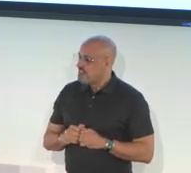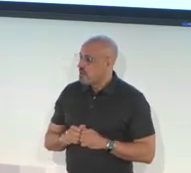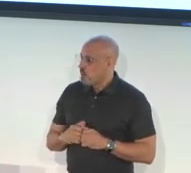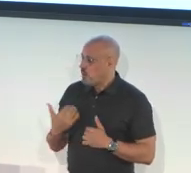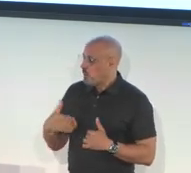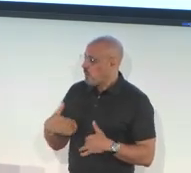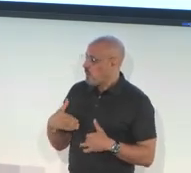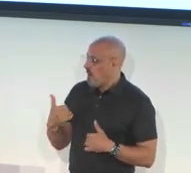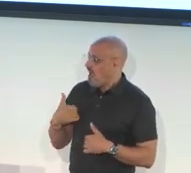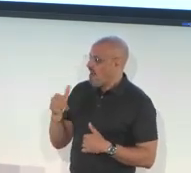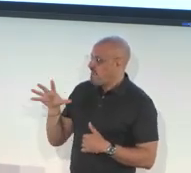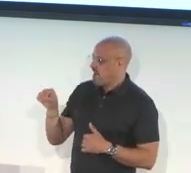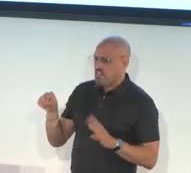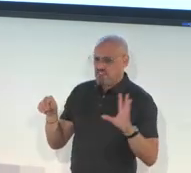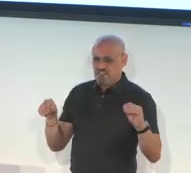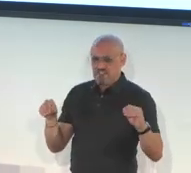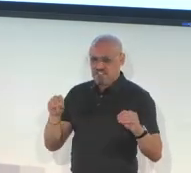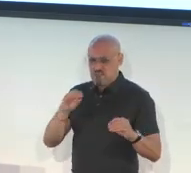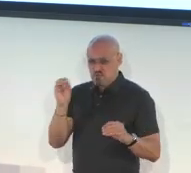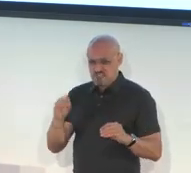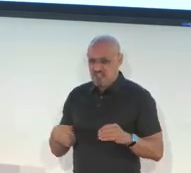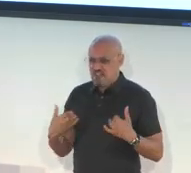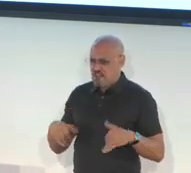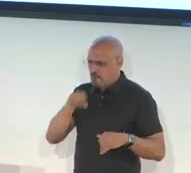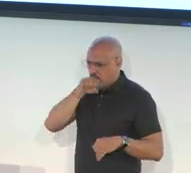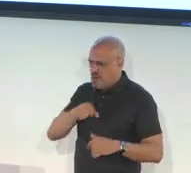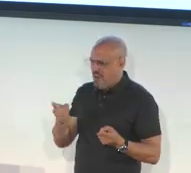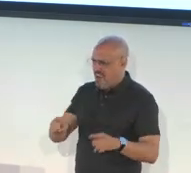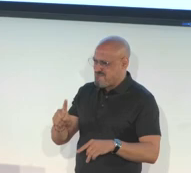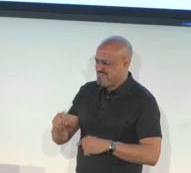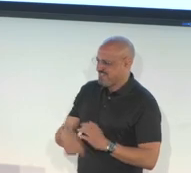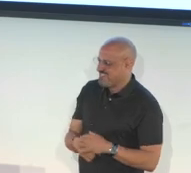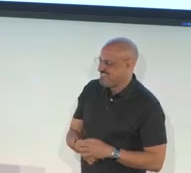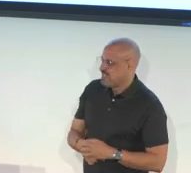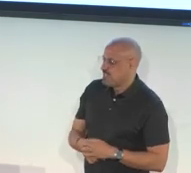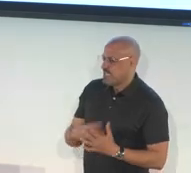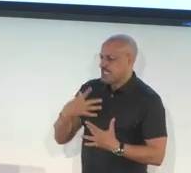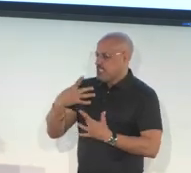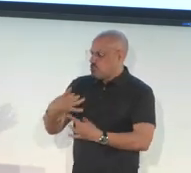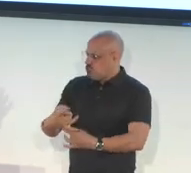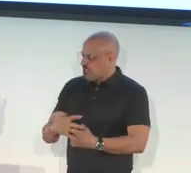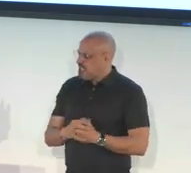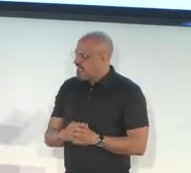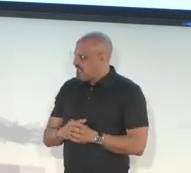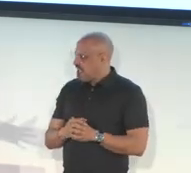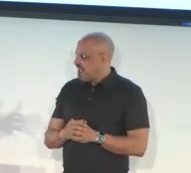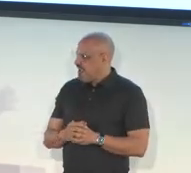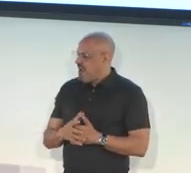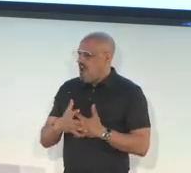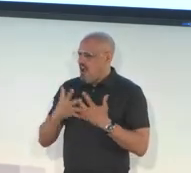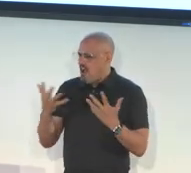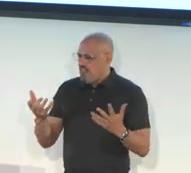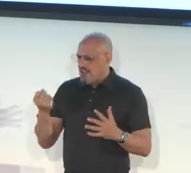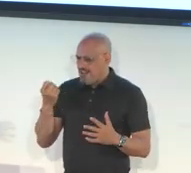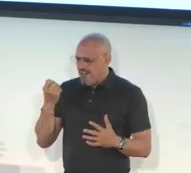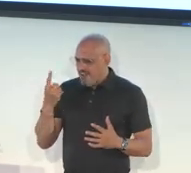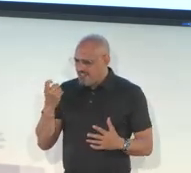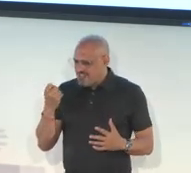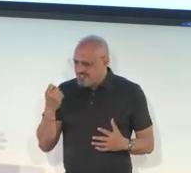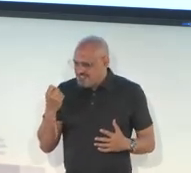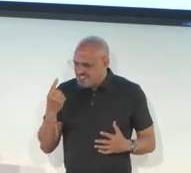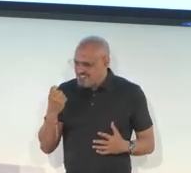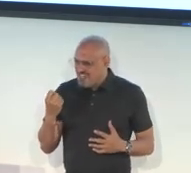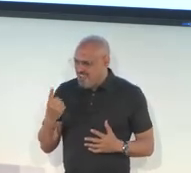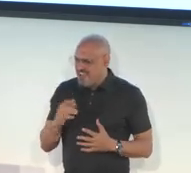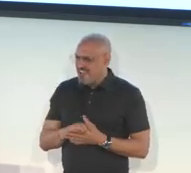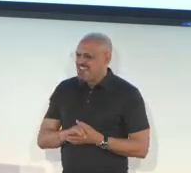Ooh, we've got about a 50-50 split. I love it when that happens. Interesting. So there's a lot of understanding and perspectives that we can